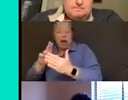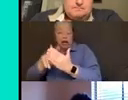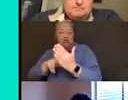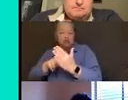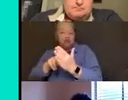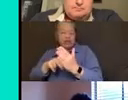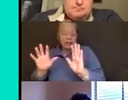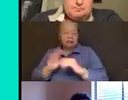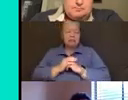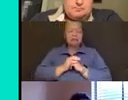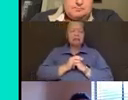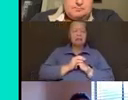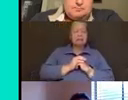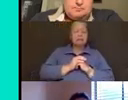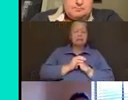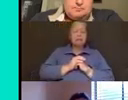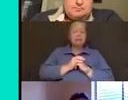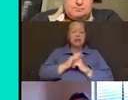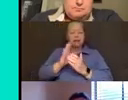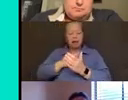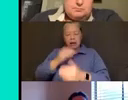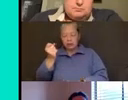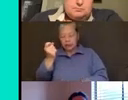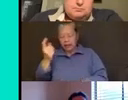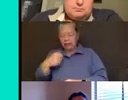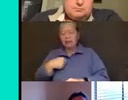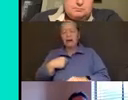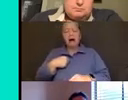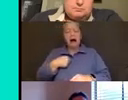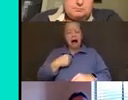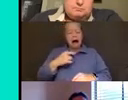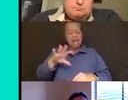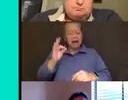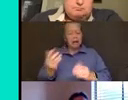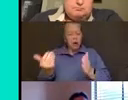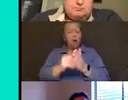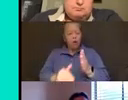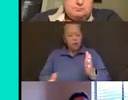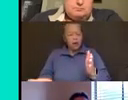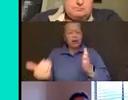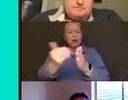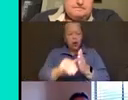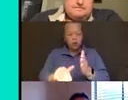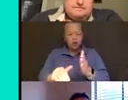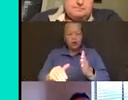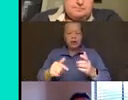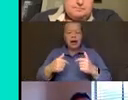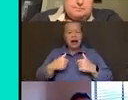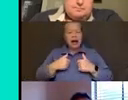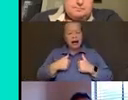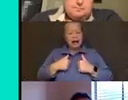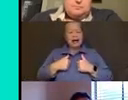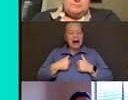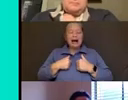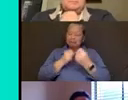is I find over and over. You know, that in even I'm very attuned to and